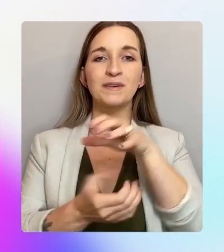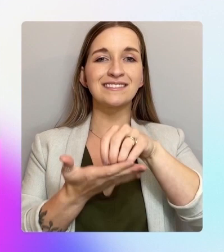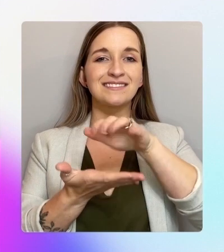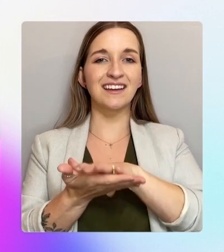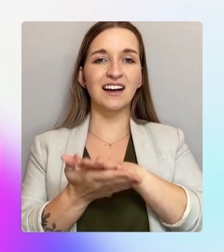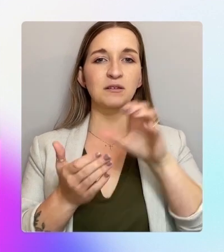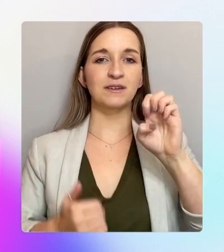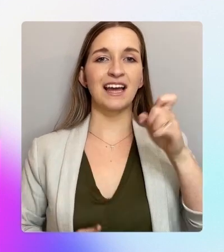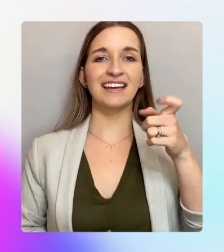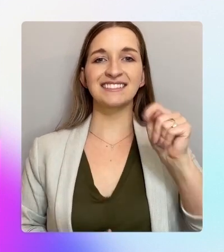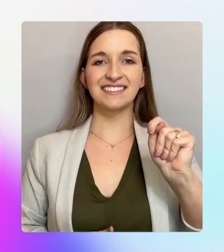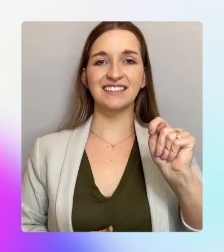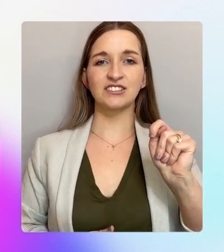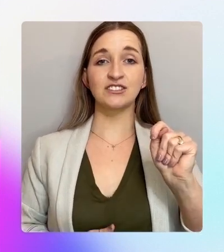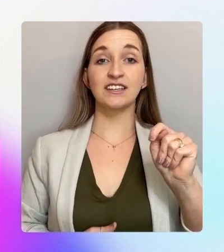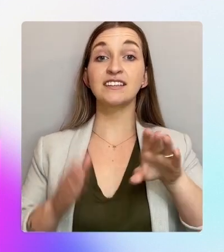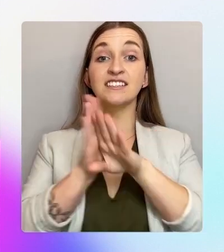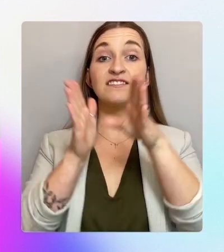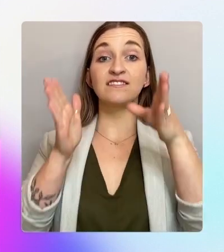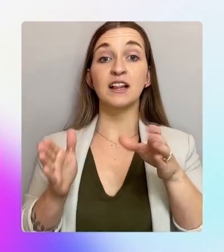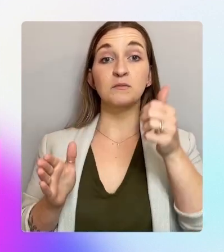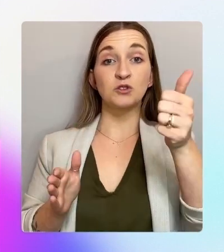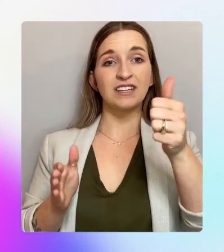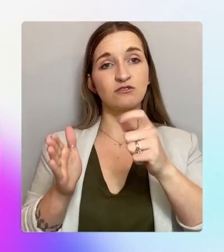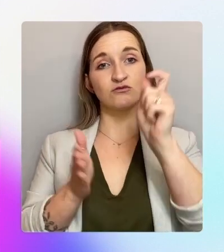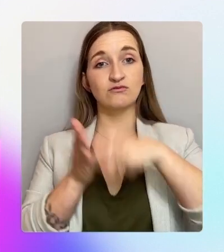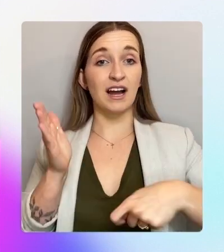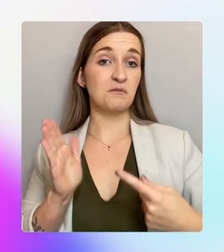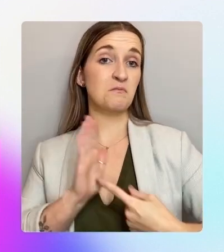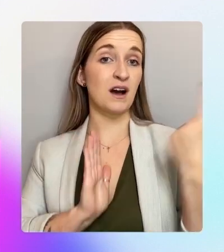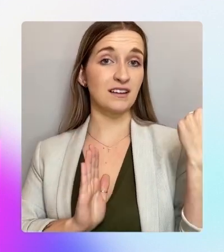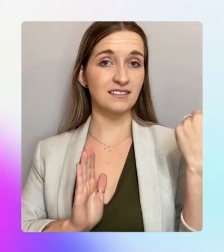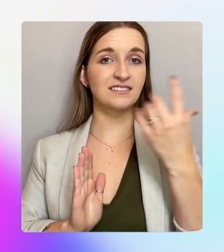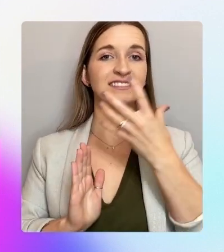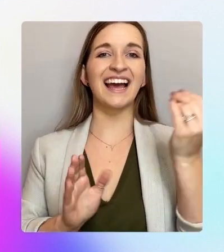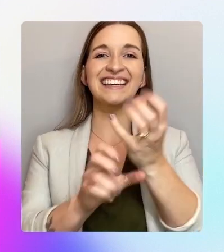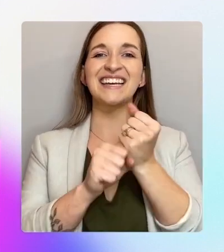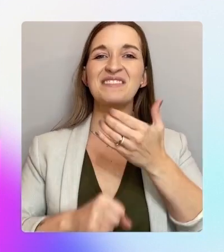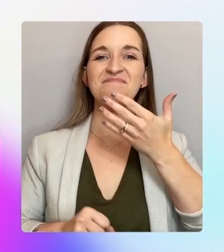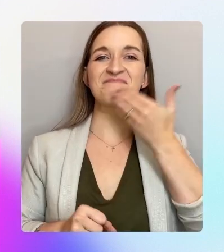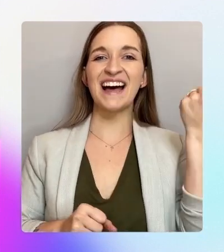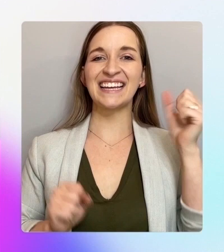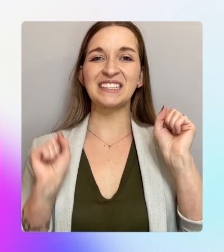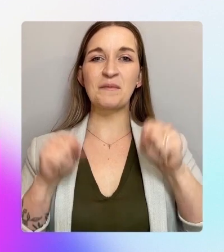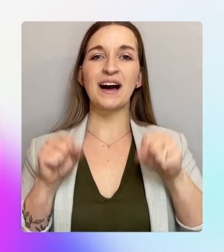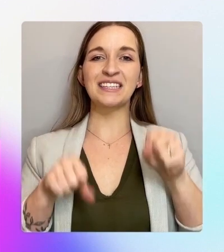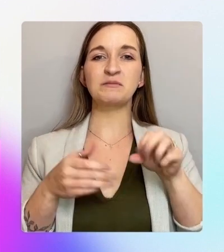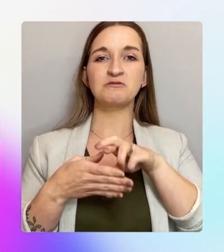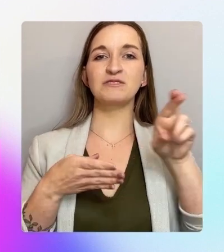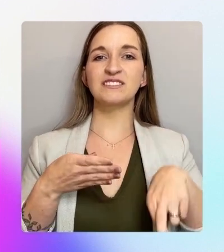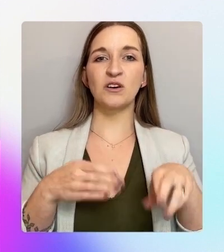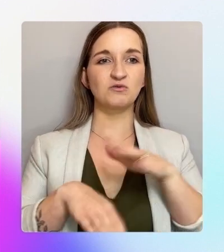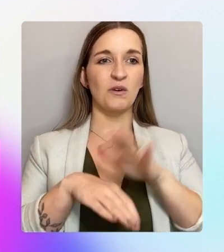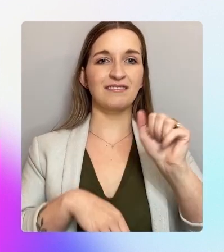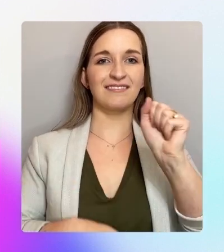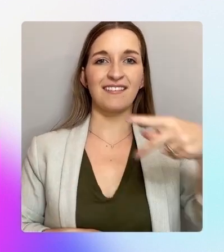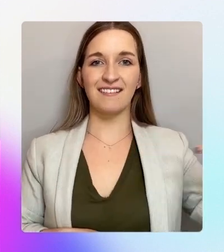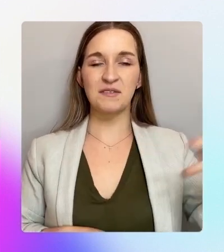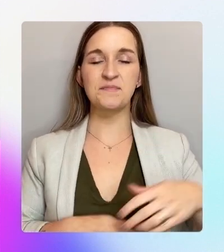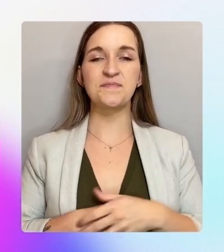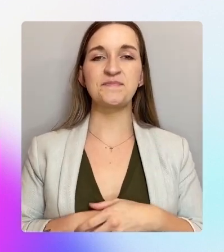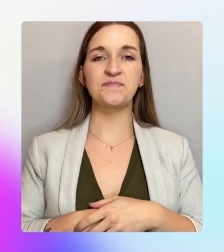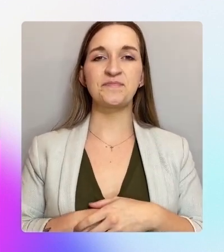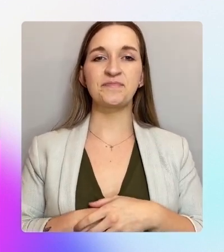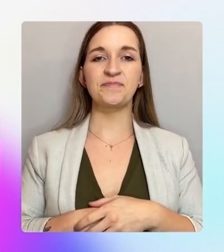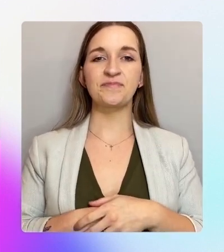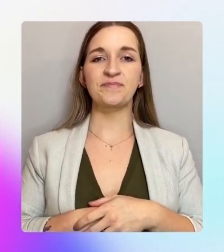once and get the best possible results provided by the sensors available on the device on which the app is running. Body